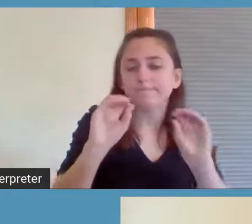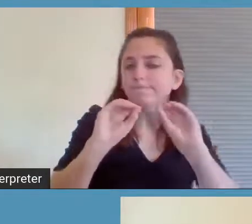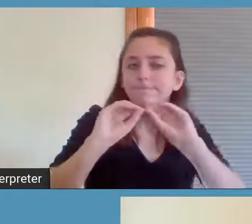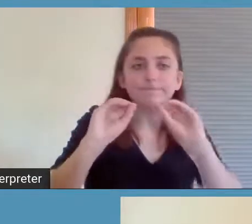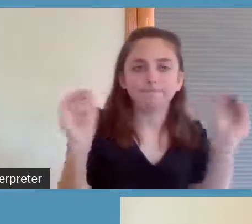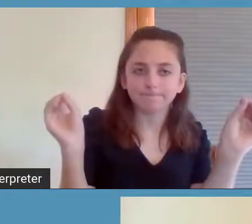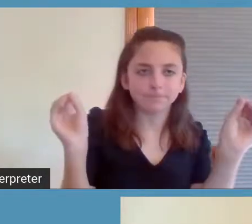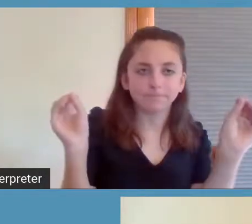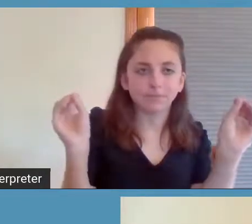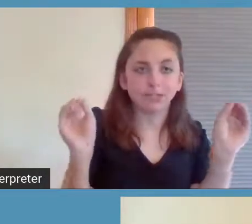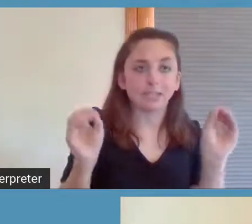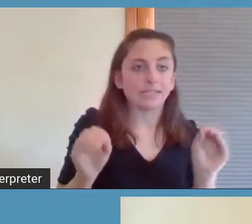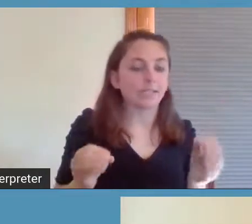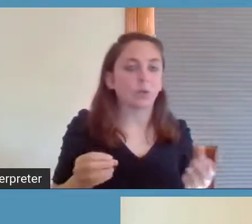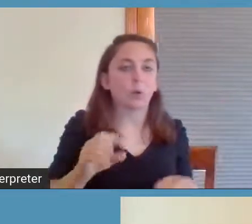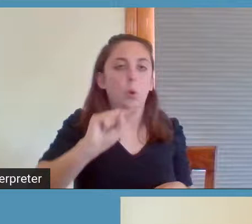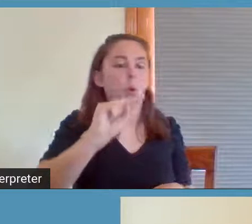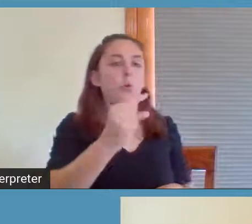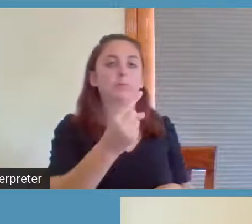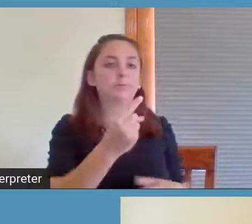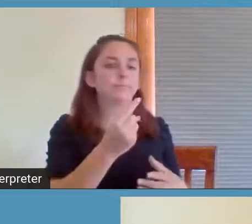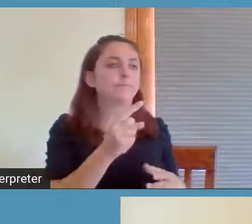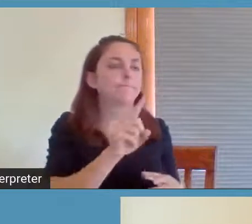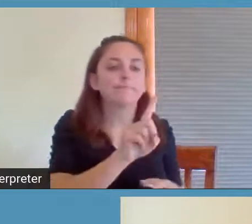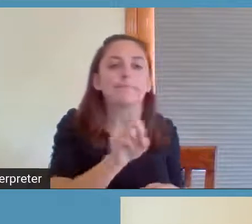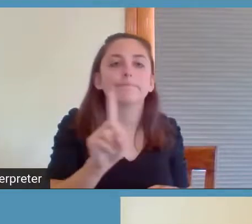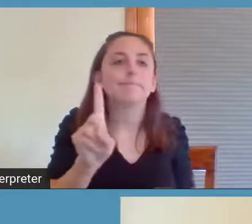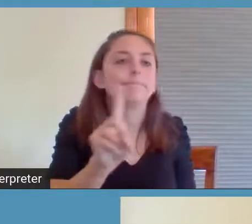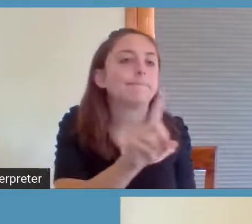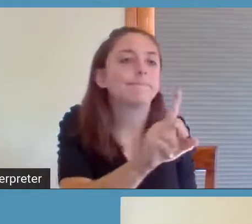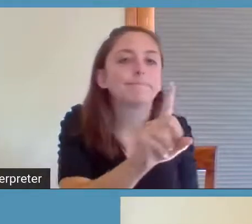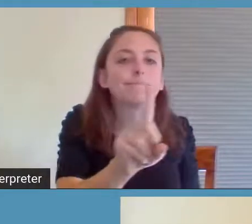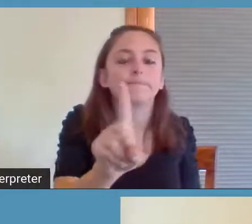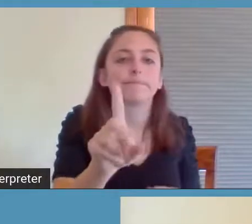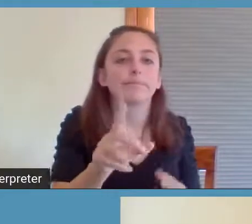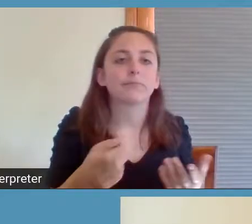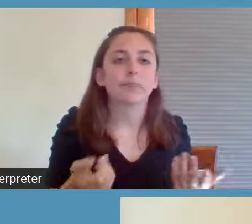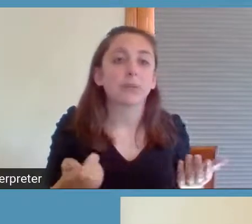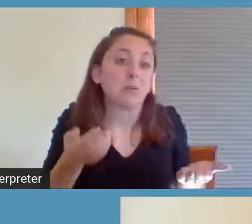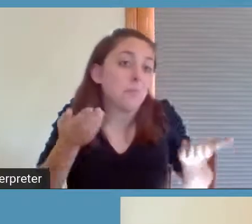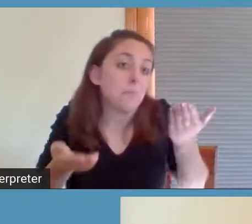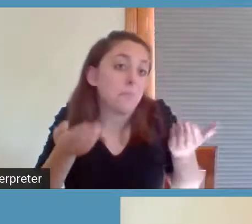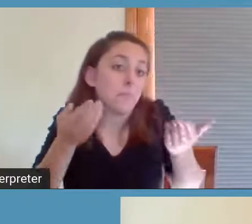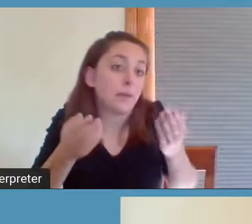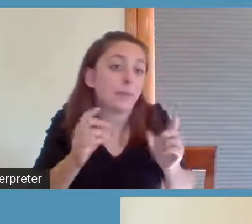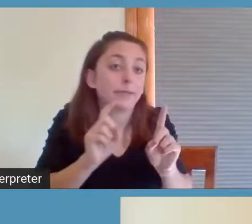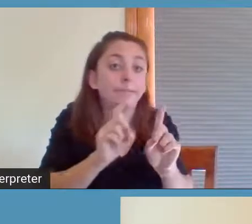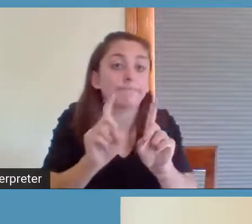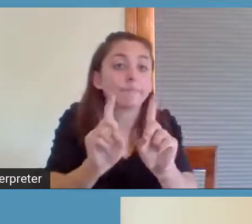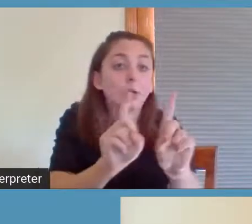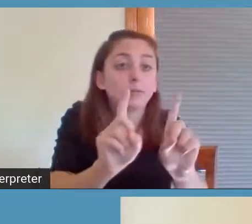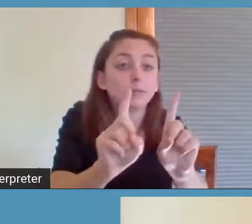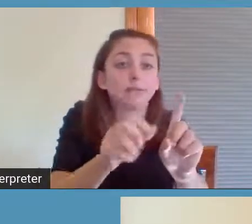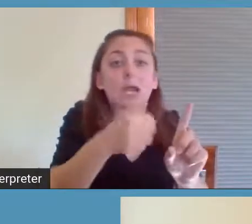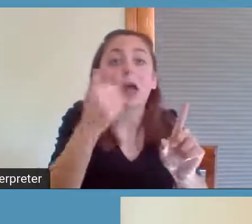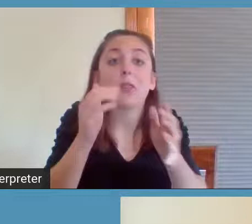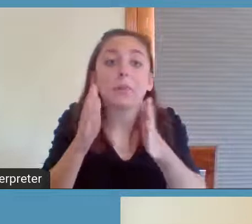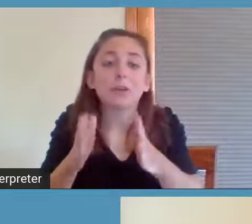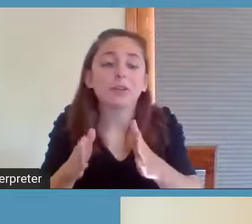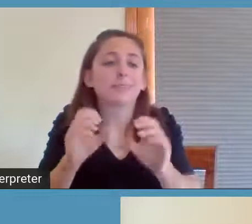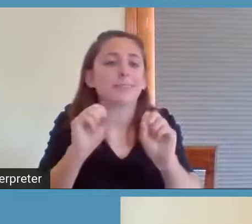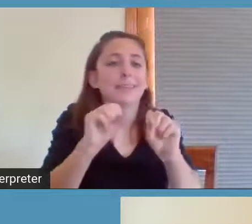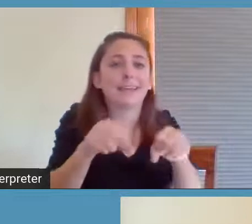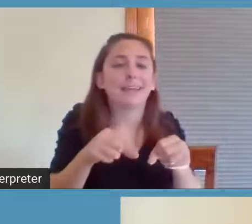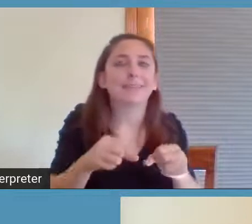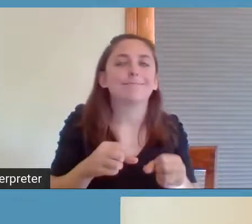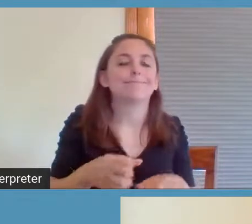anybody. It's just you going through the space, but you may be going in at the same time as your your peer, and you can talk about it if you get on the